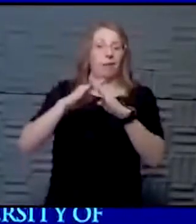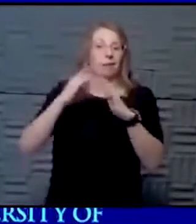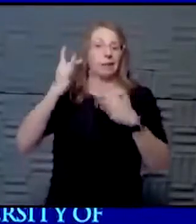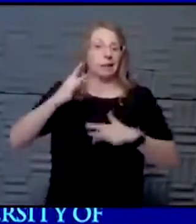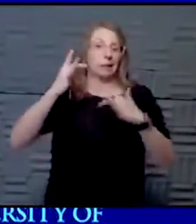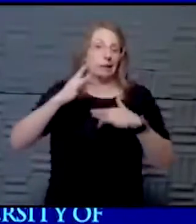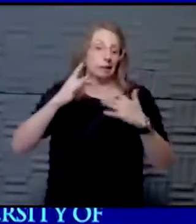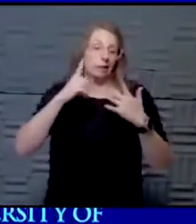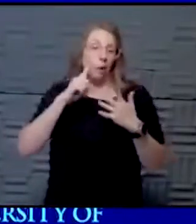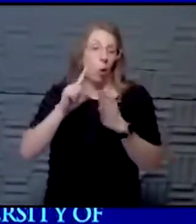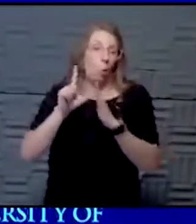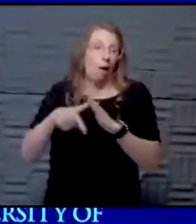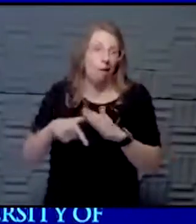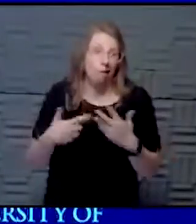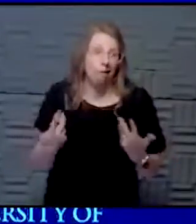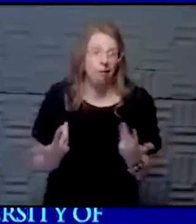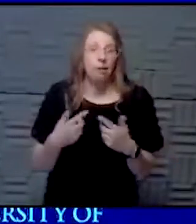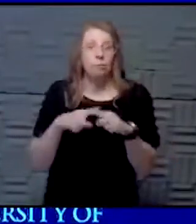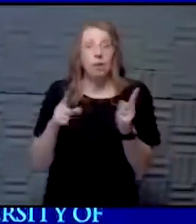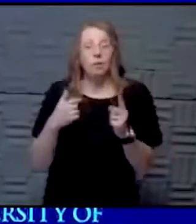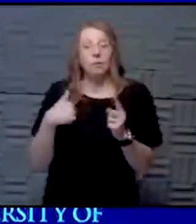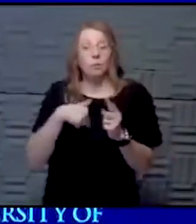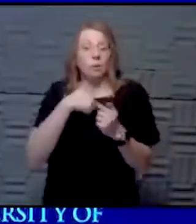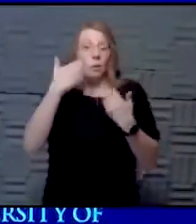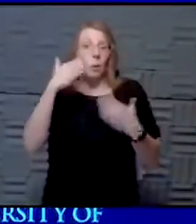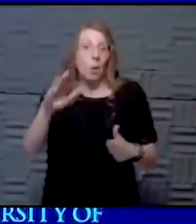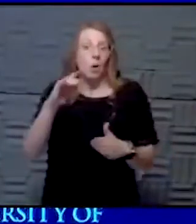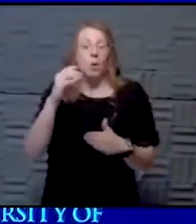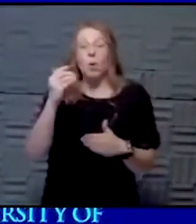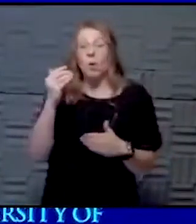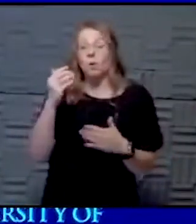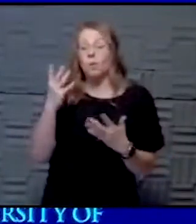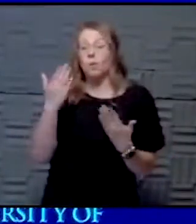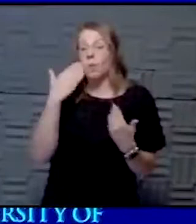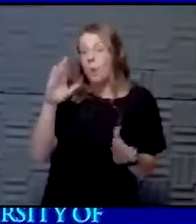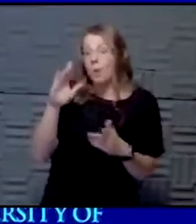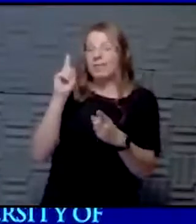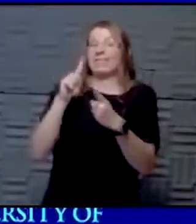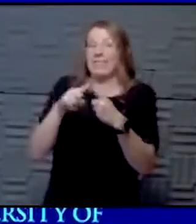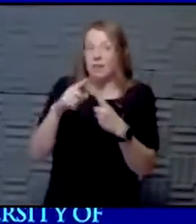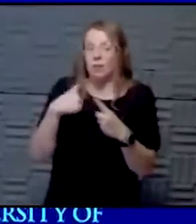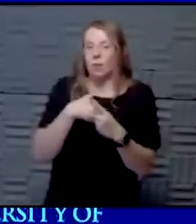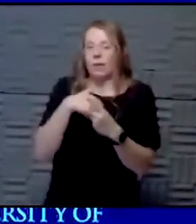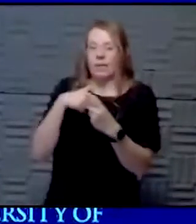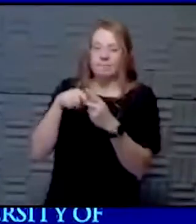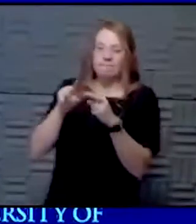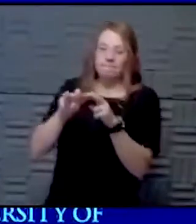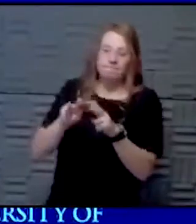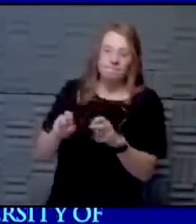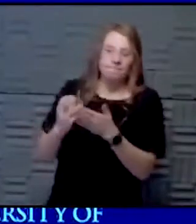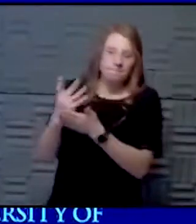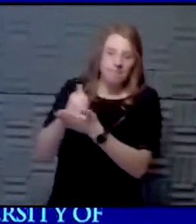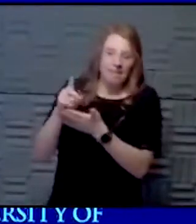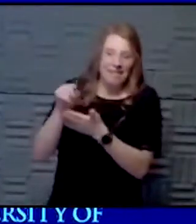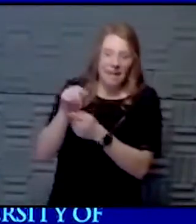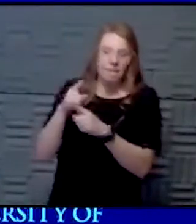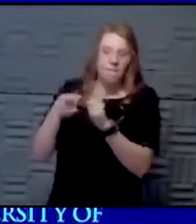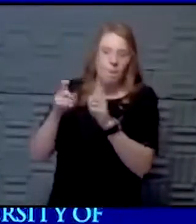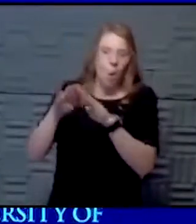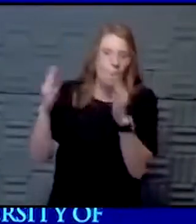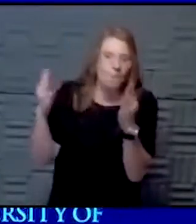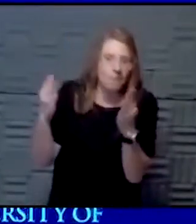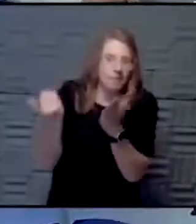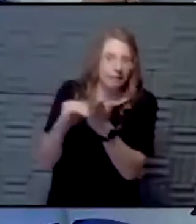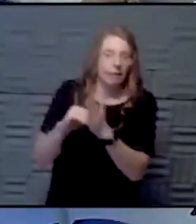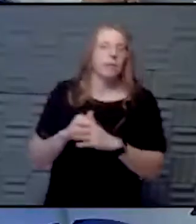but, you know, we don't know, and we won't know until we see how things go as we open up. So it's going to be a month before we know the answer. So on